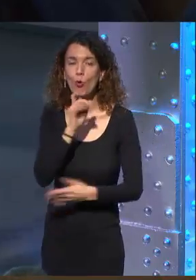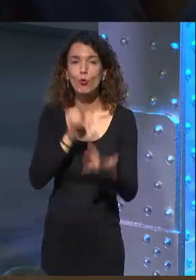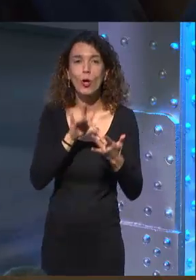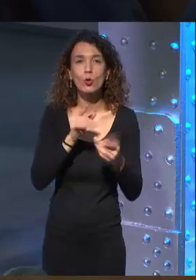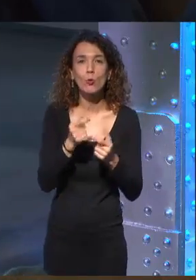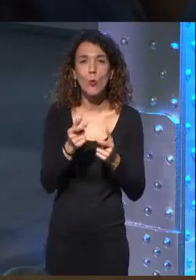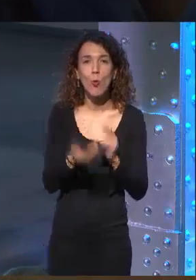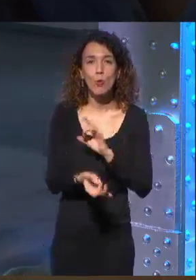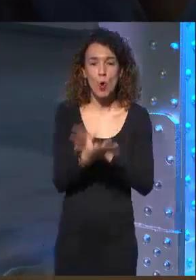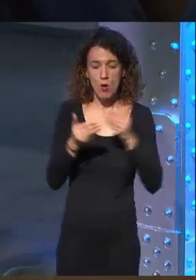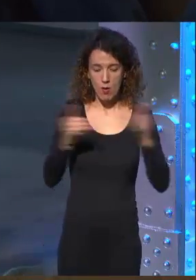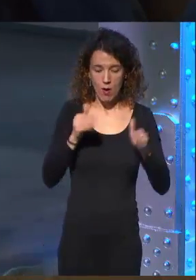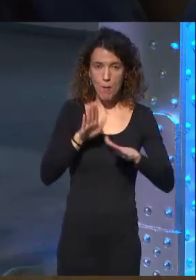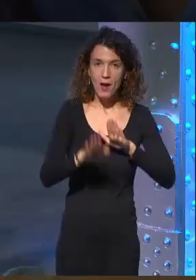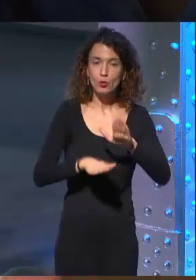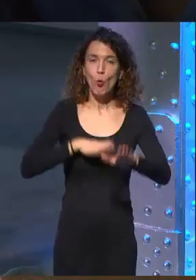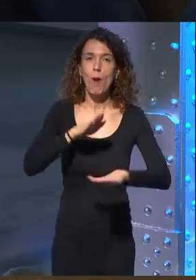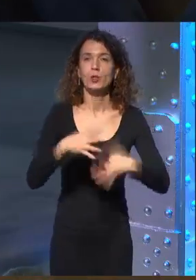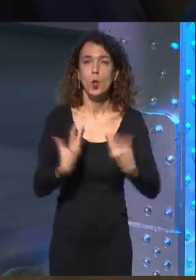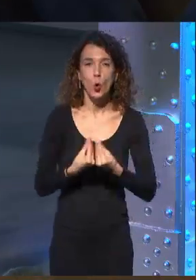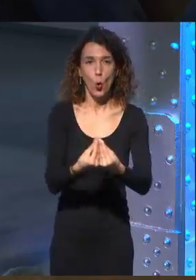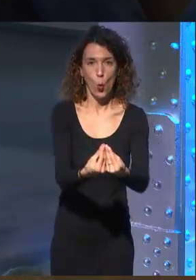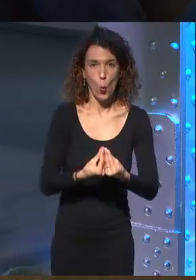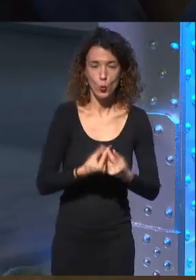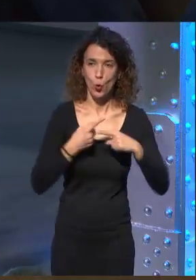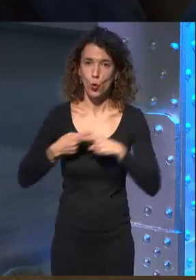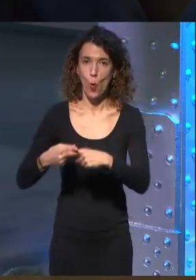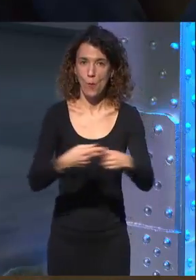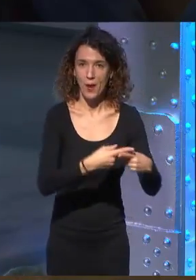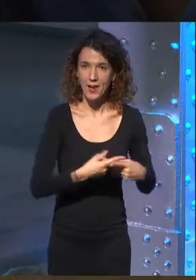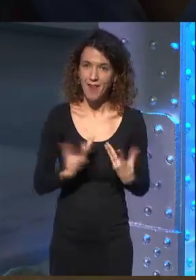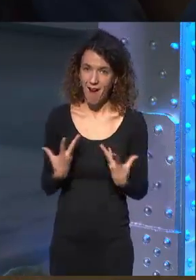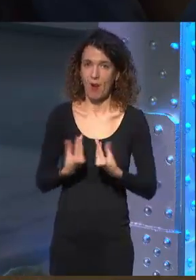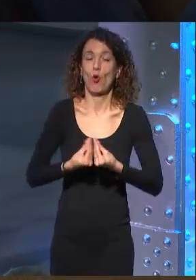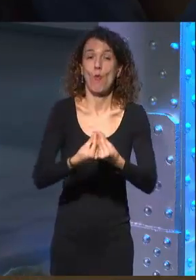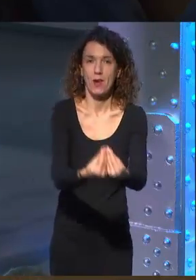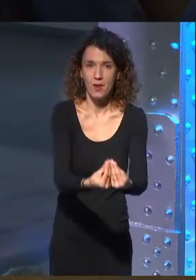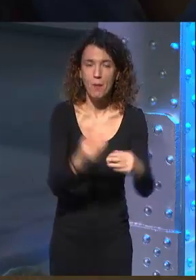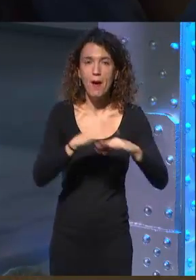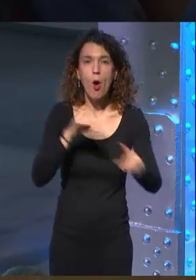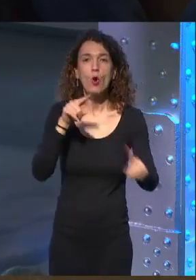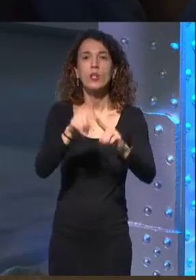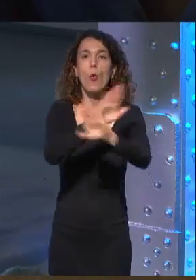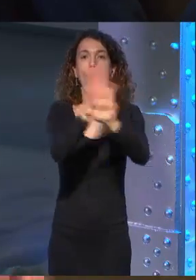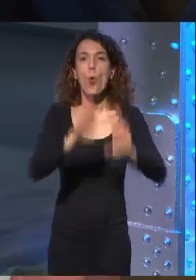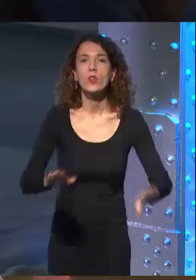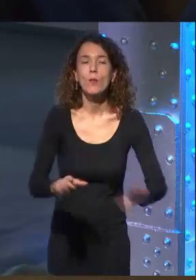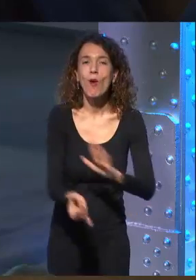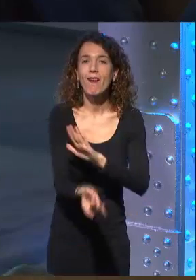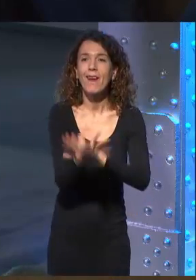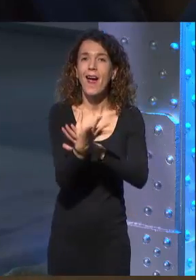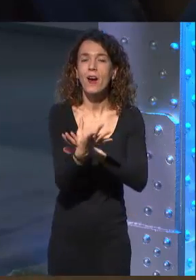and children, because the way that we have to create of learning together and sharing and accompanying